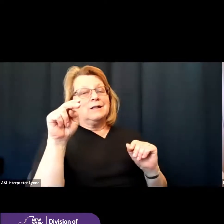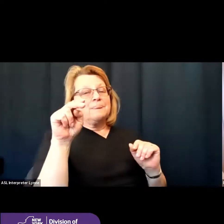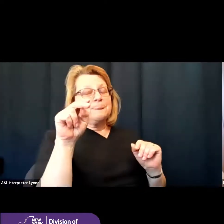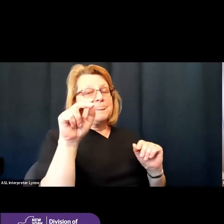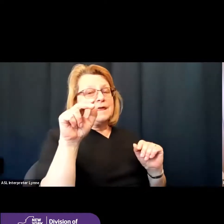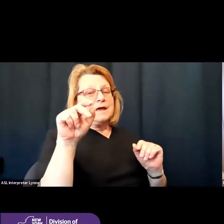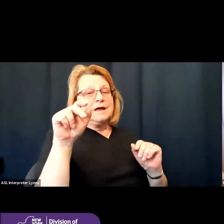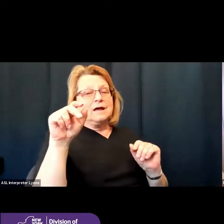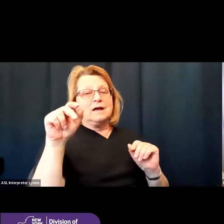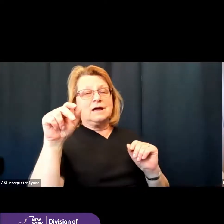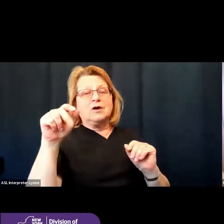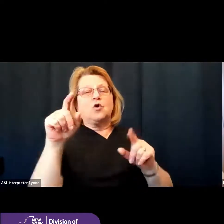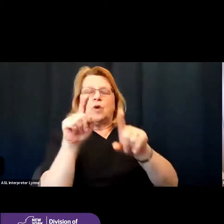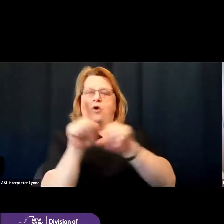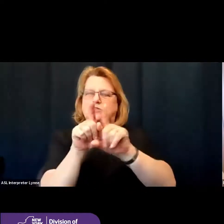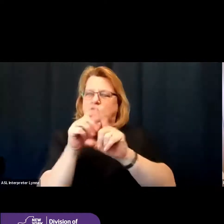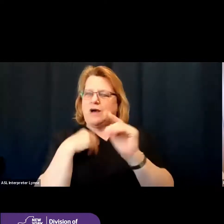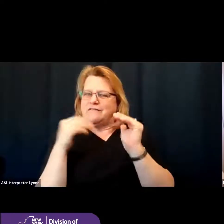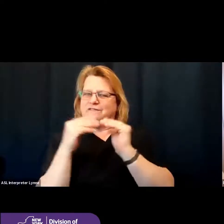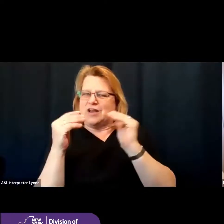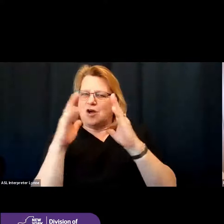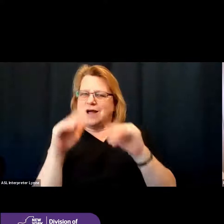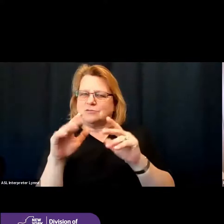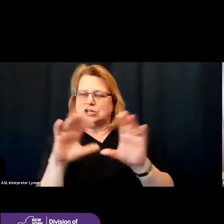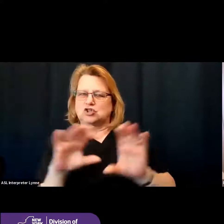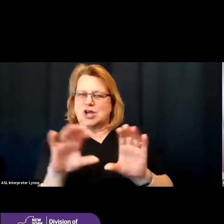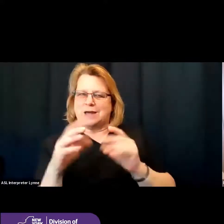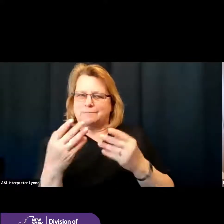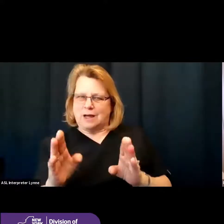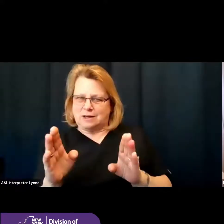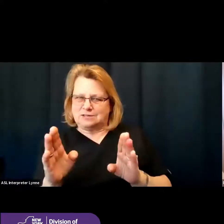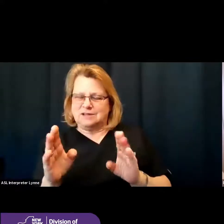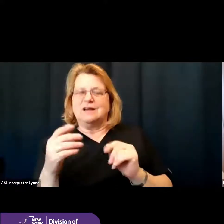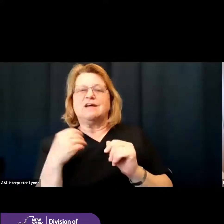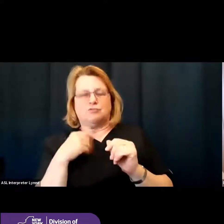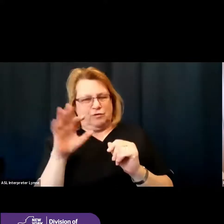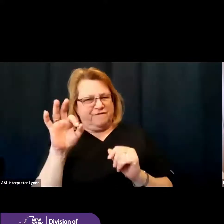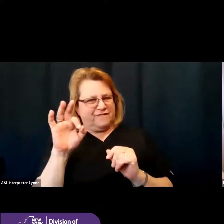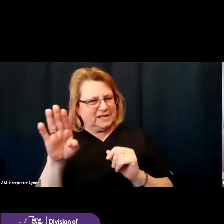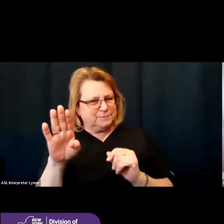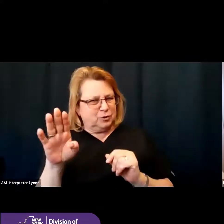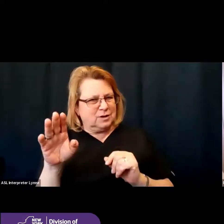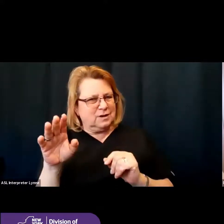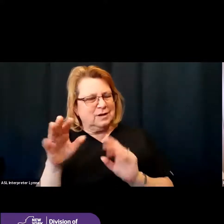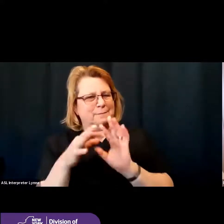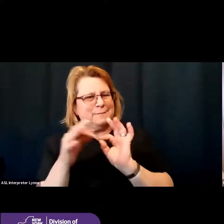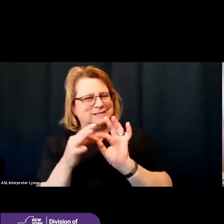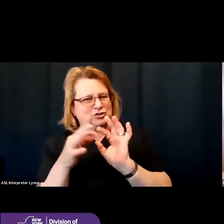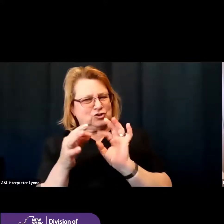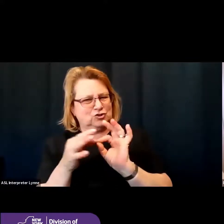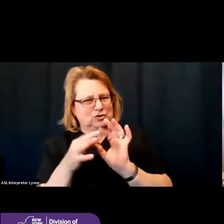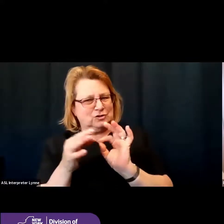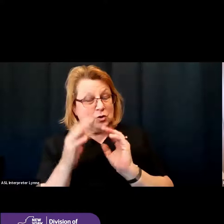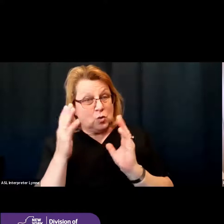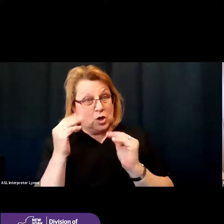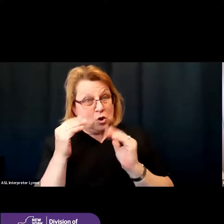housing chatbot, which also elevates our fair housing message through Facebook Messenger to those who engage with us. We hope that each